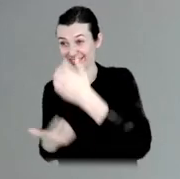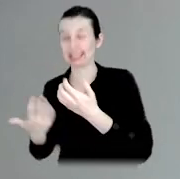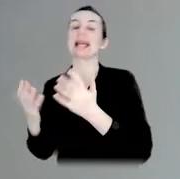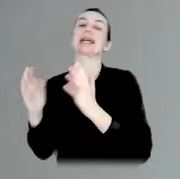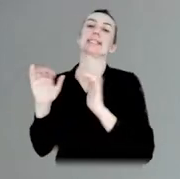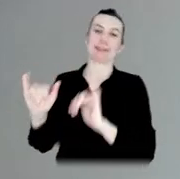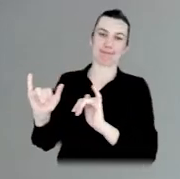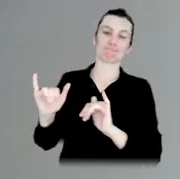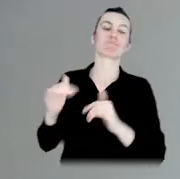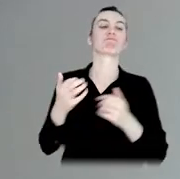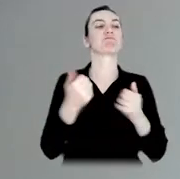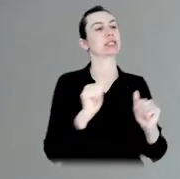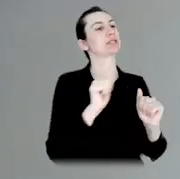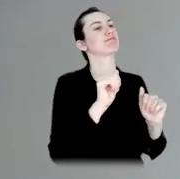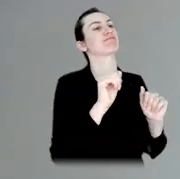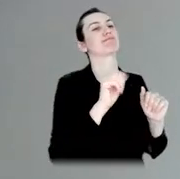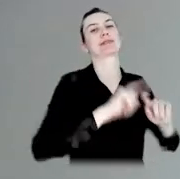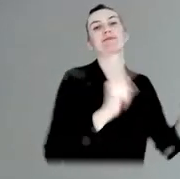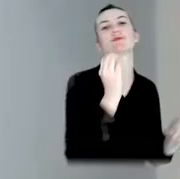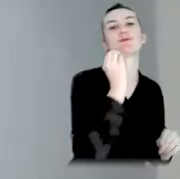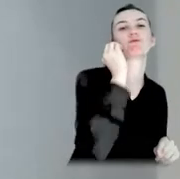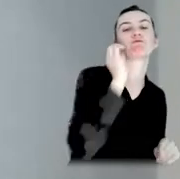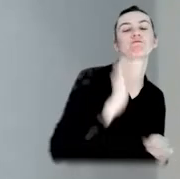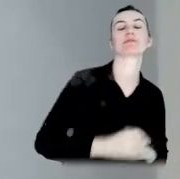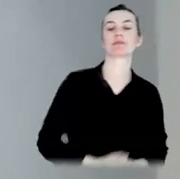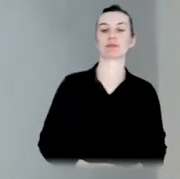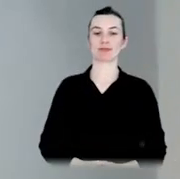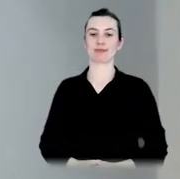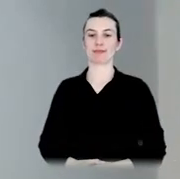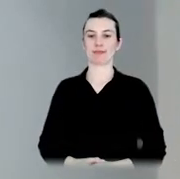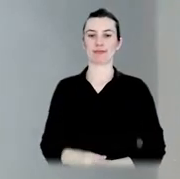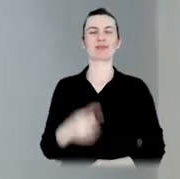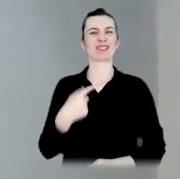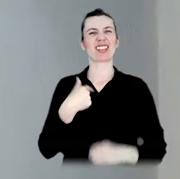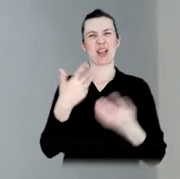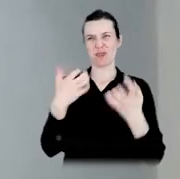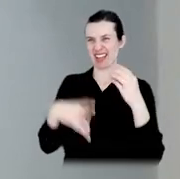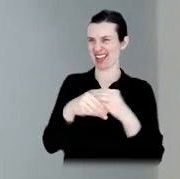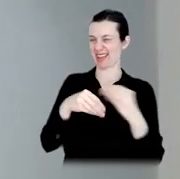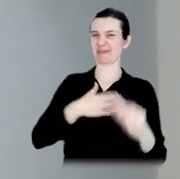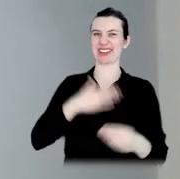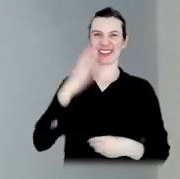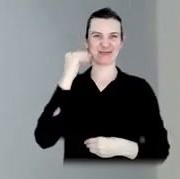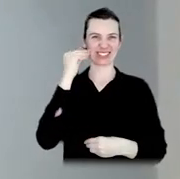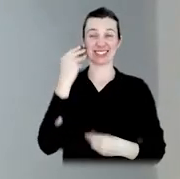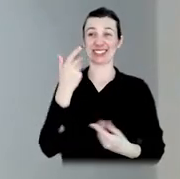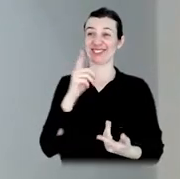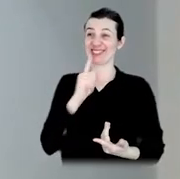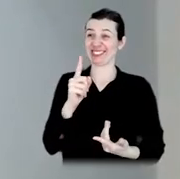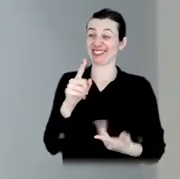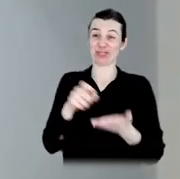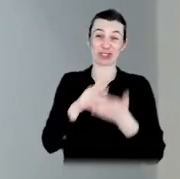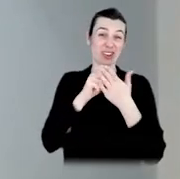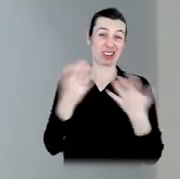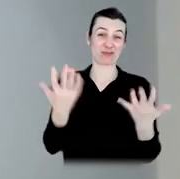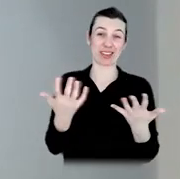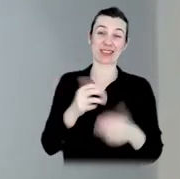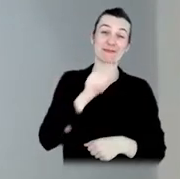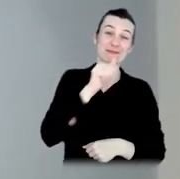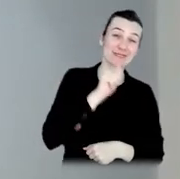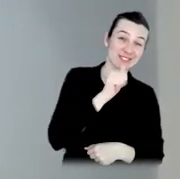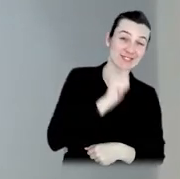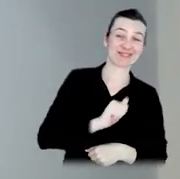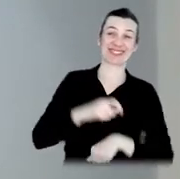not the right one the first time. And I would just add my two cents from my experience. It takes patience and it takes time when you